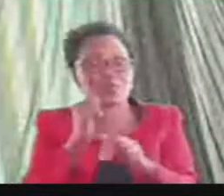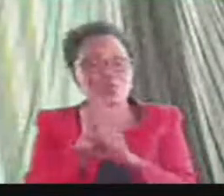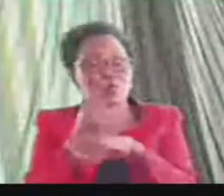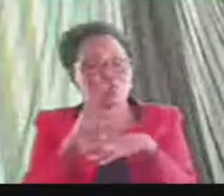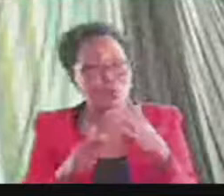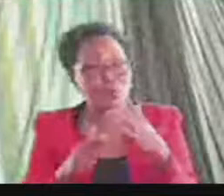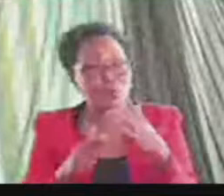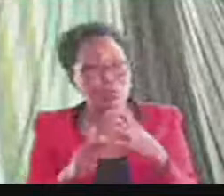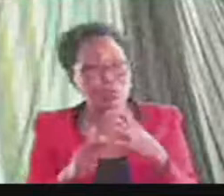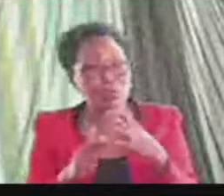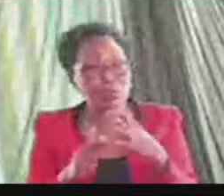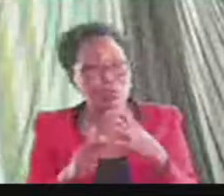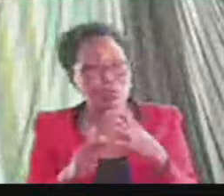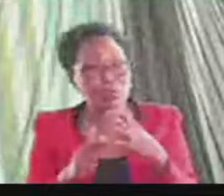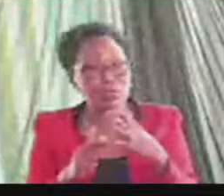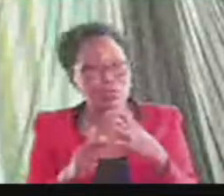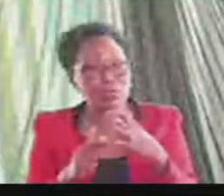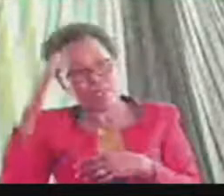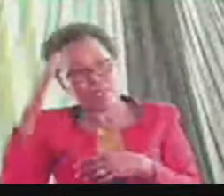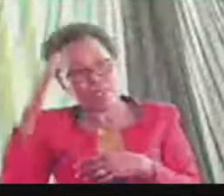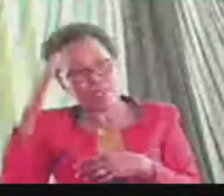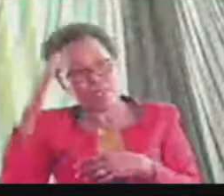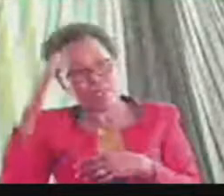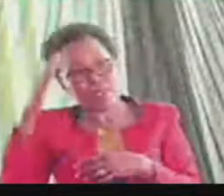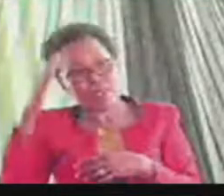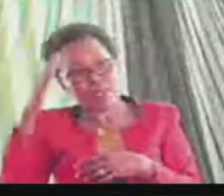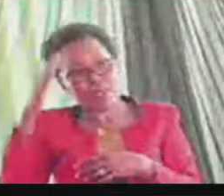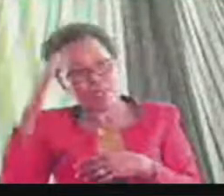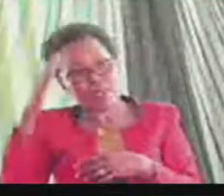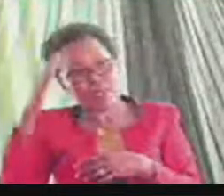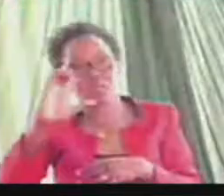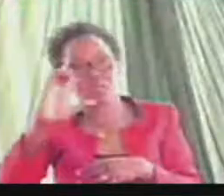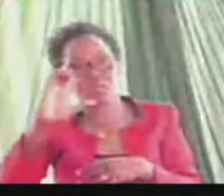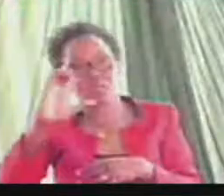I think that's why we have the JSC here.